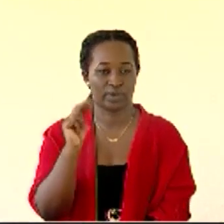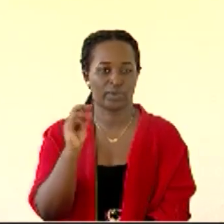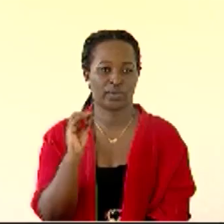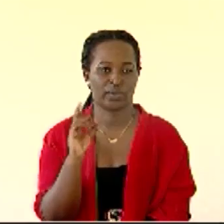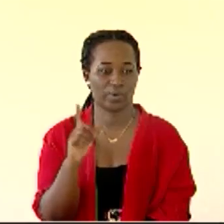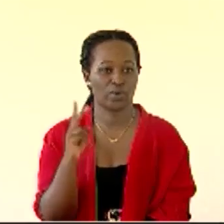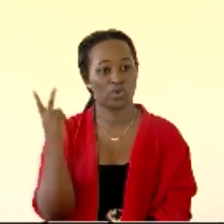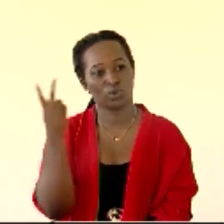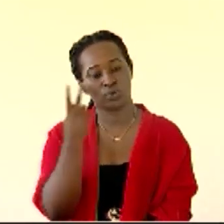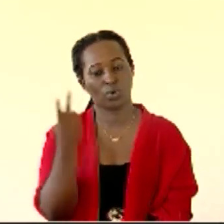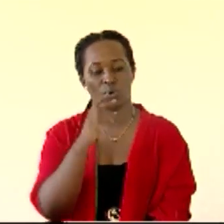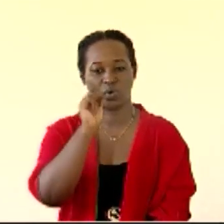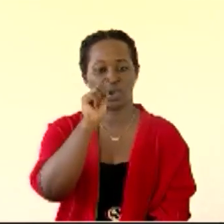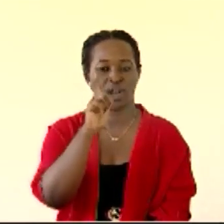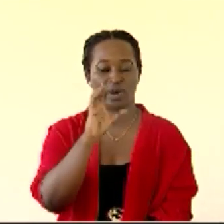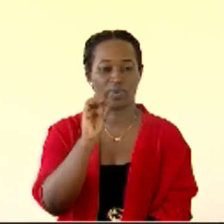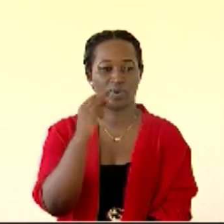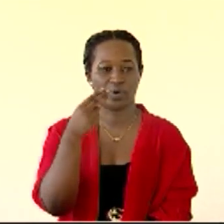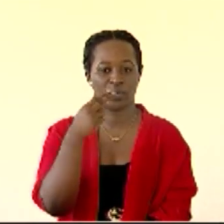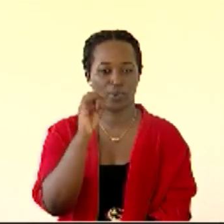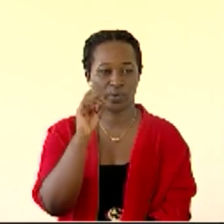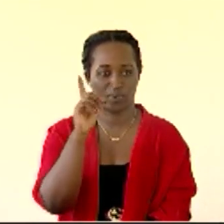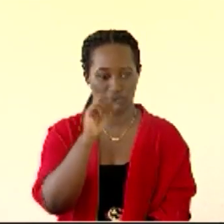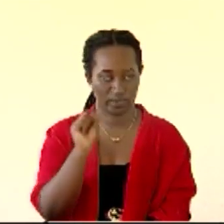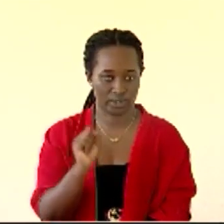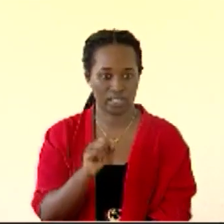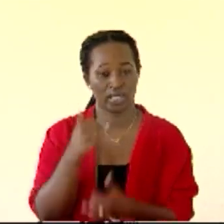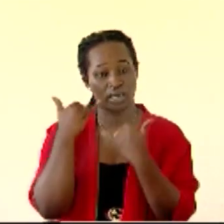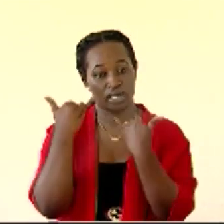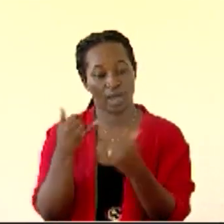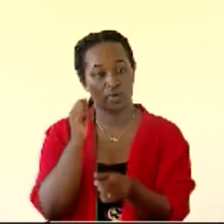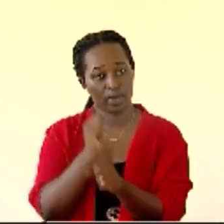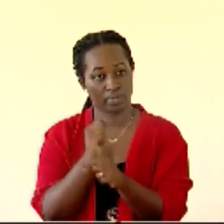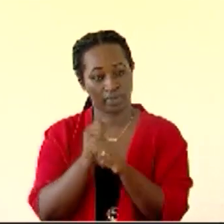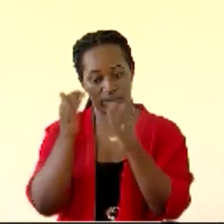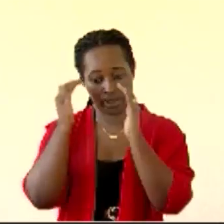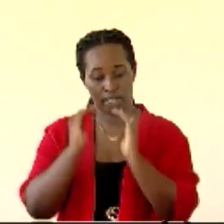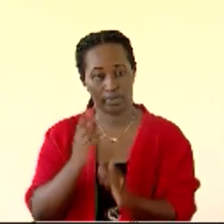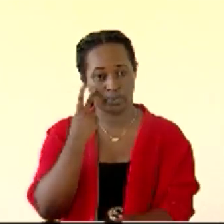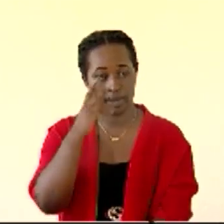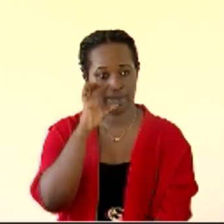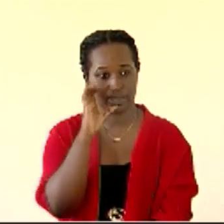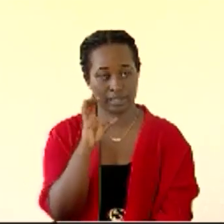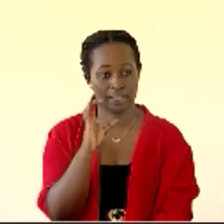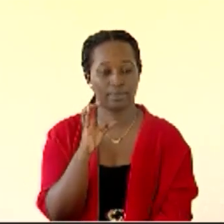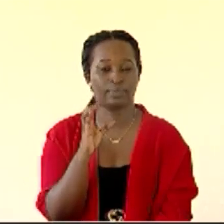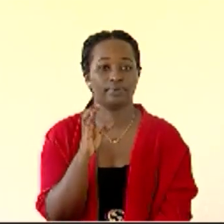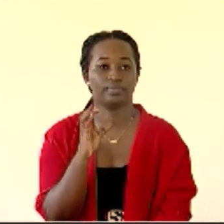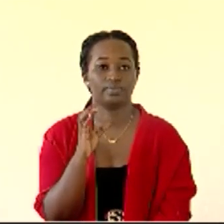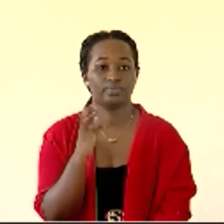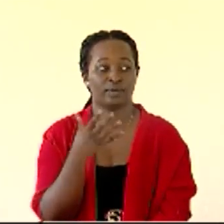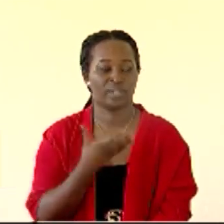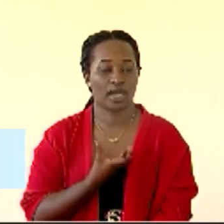Those are the 2 alcohols obtained. So we have done, then we go to C. If we go to C, we